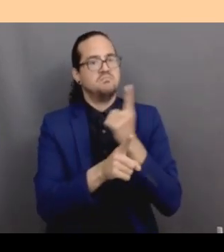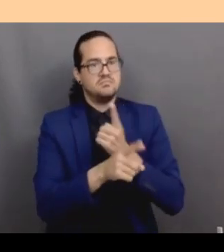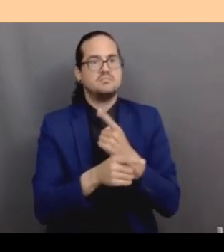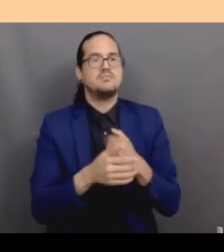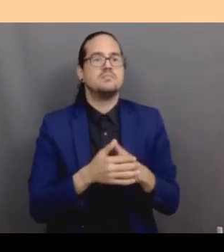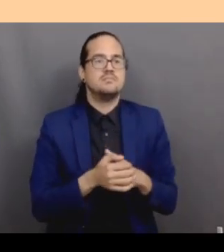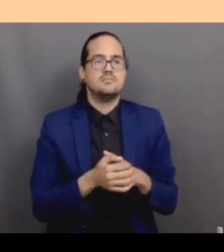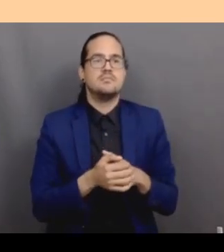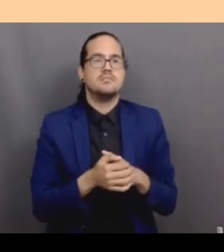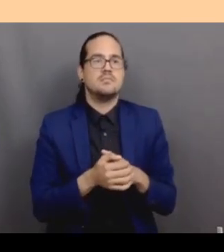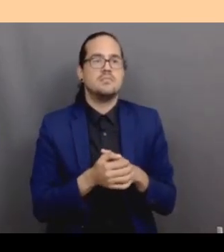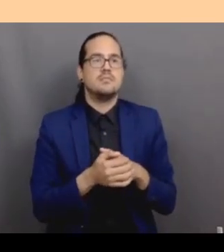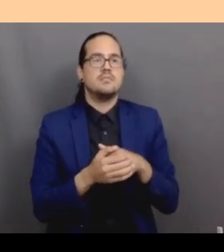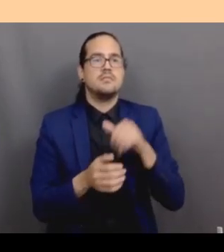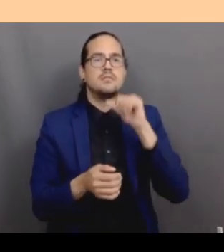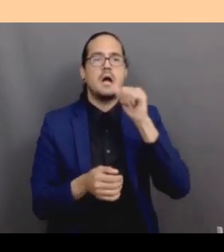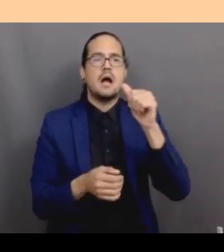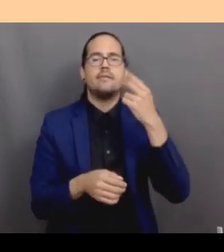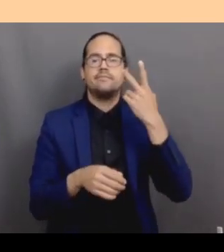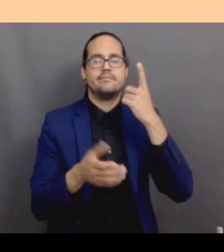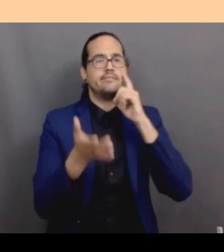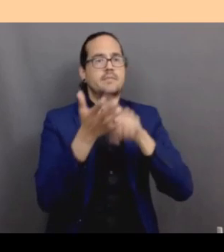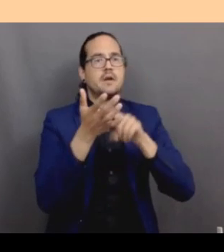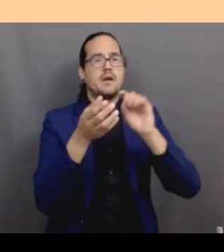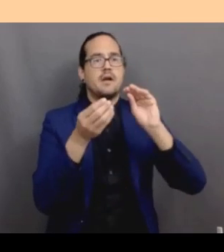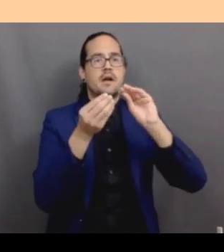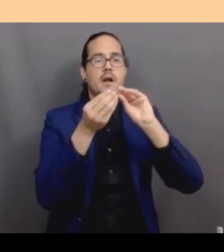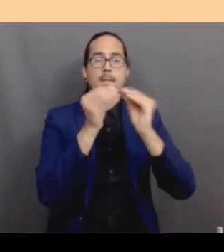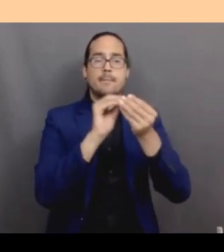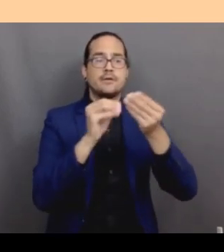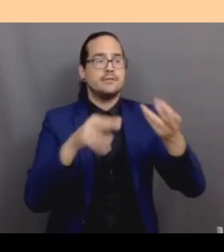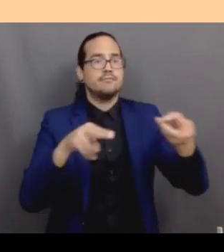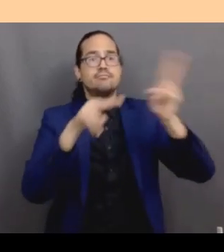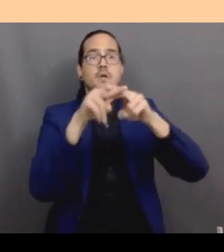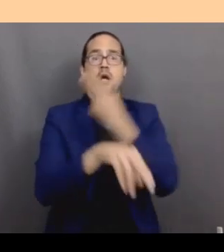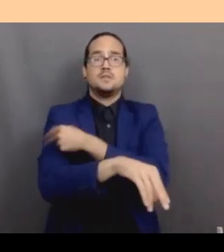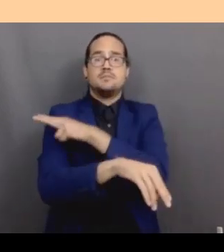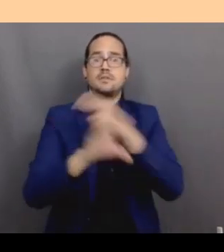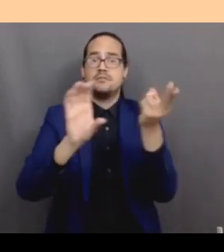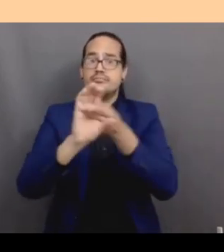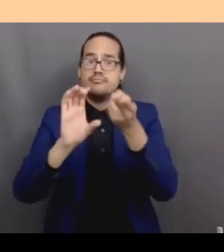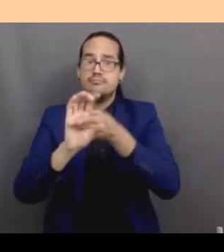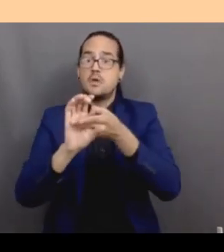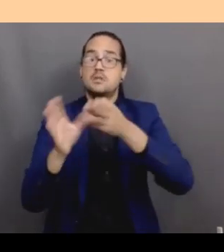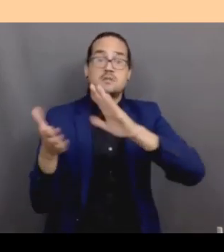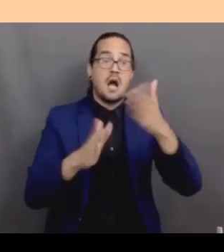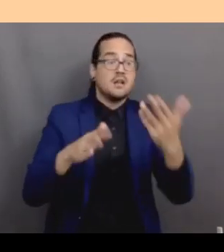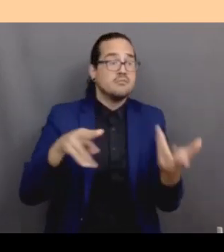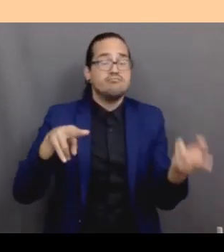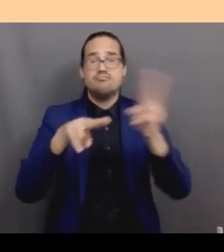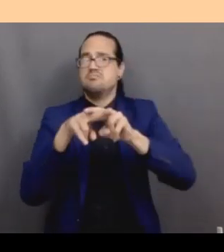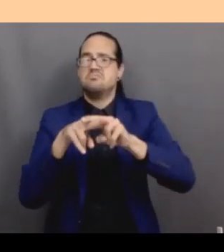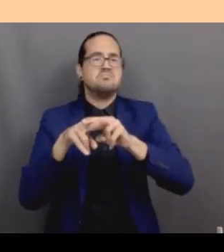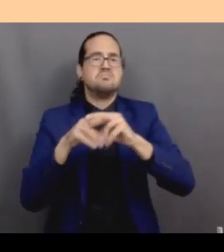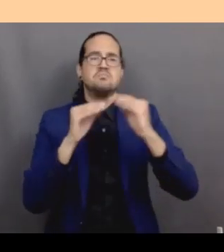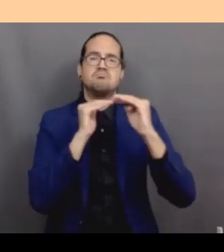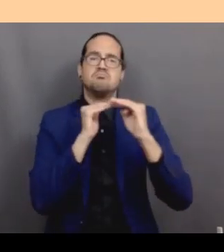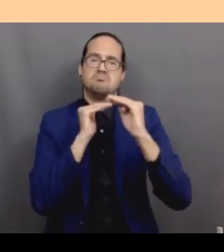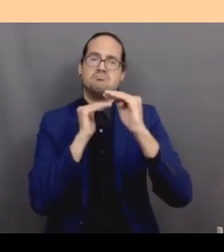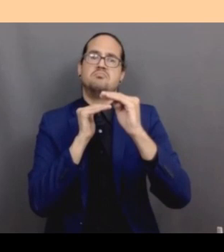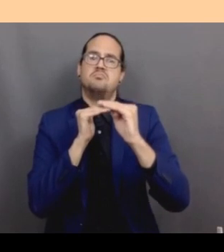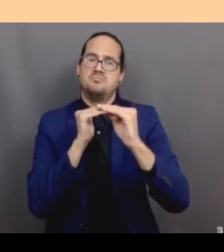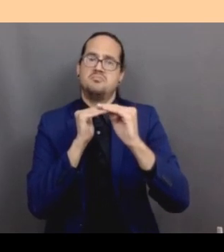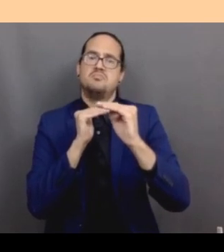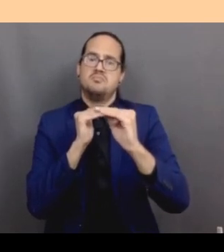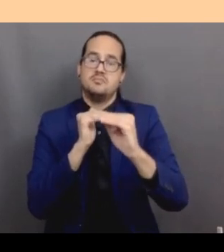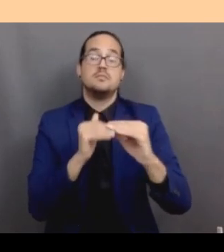like death. Unfortunately, though, what we are anticipating that we're seeing, and we're seeing clues that that is happening, is that we're going